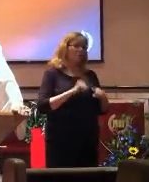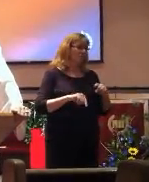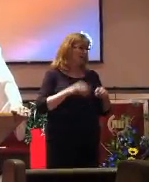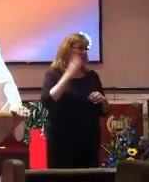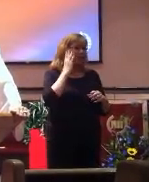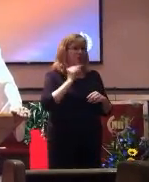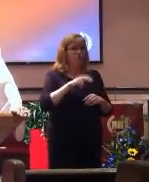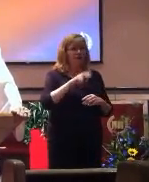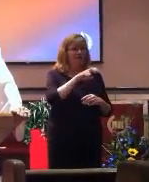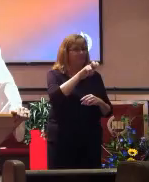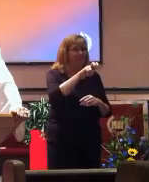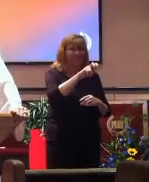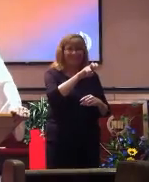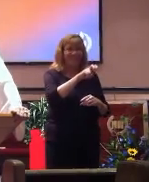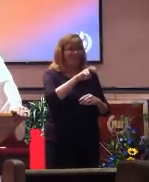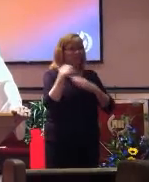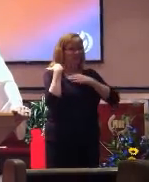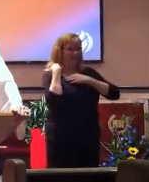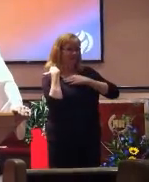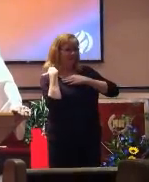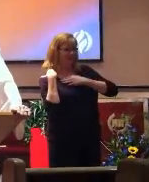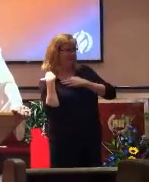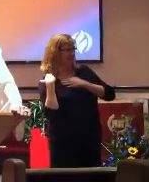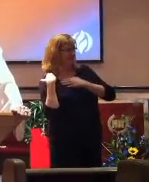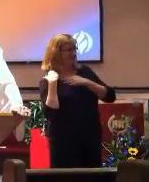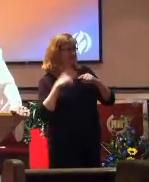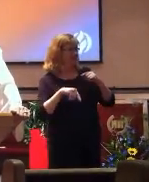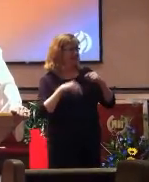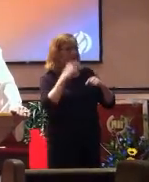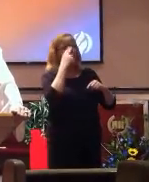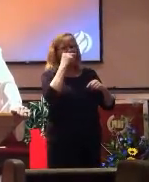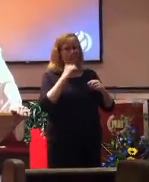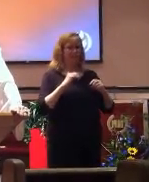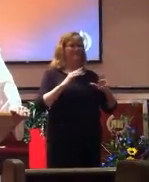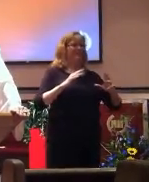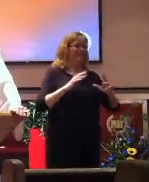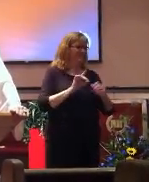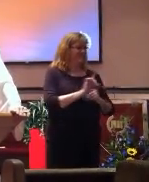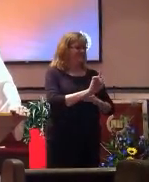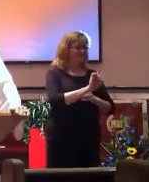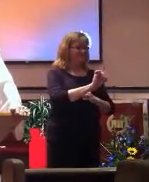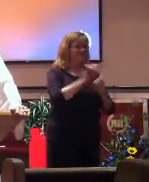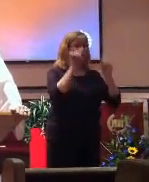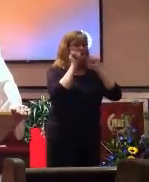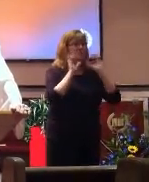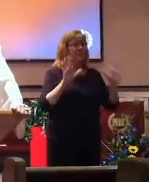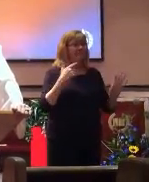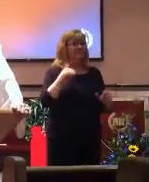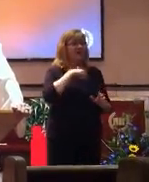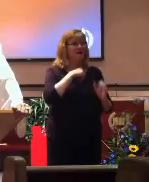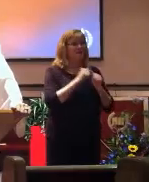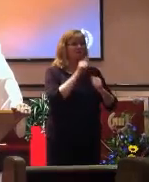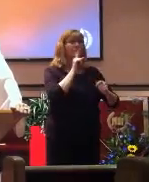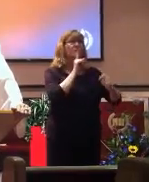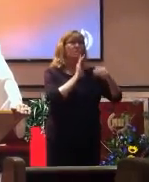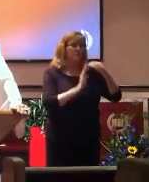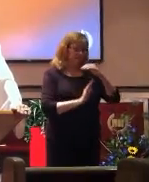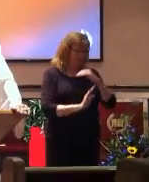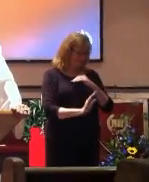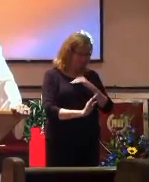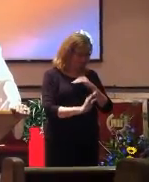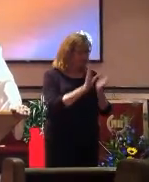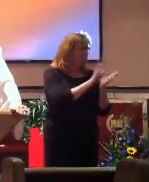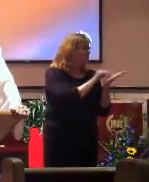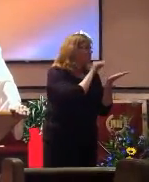travel lightly, weighed down with gravity. Bless us with humility to learn from